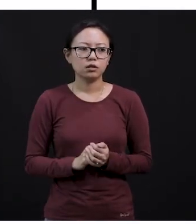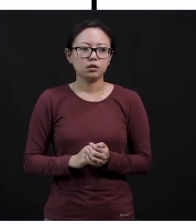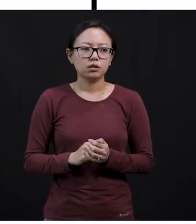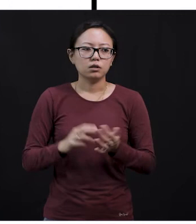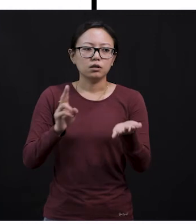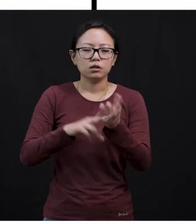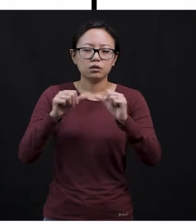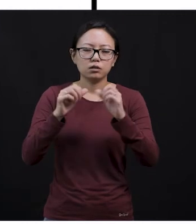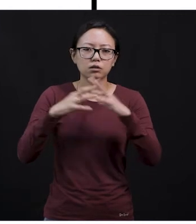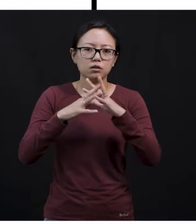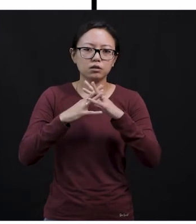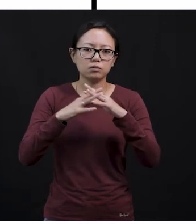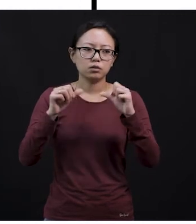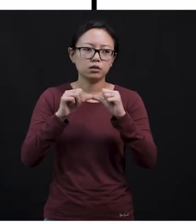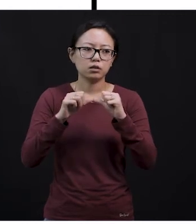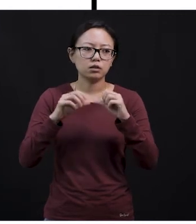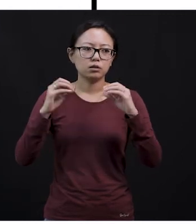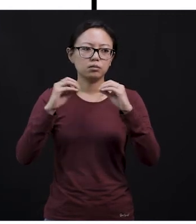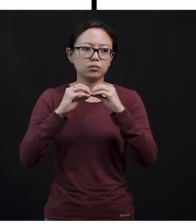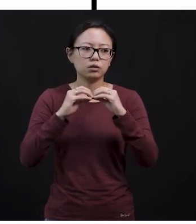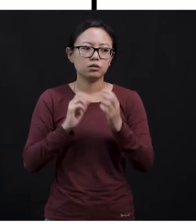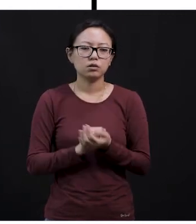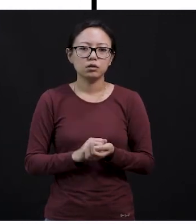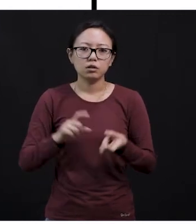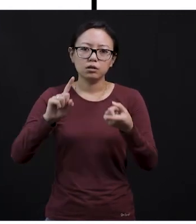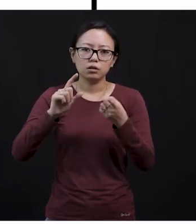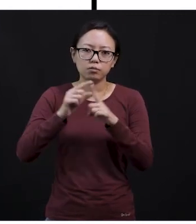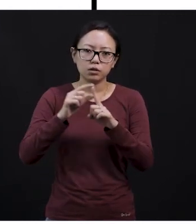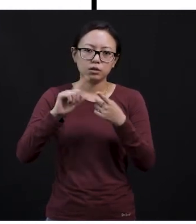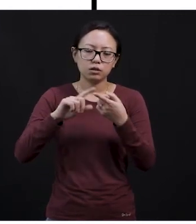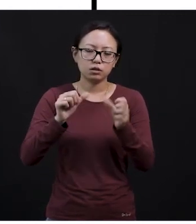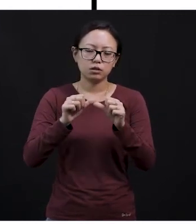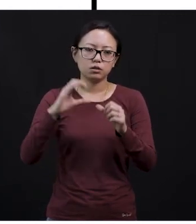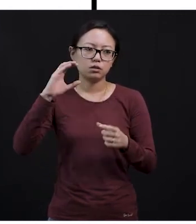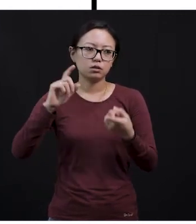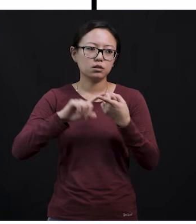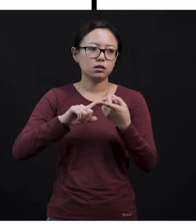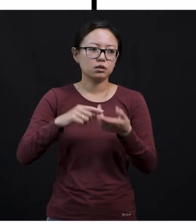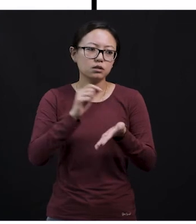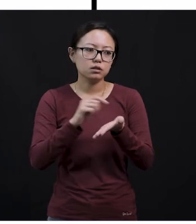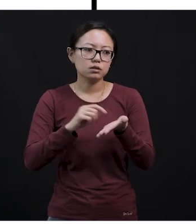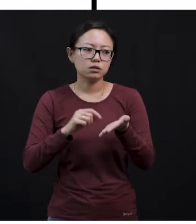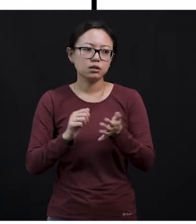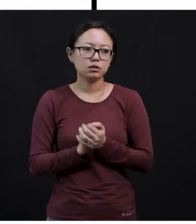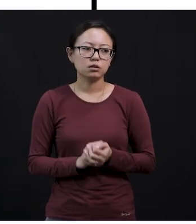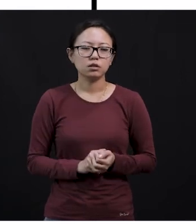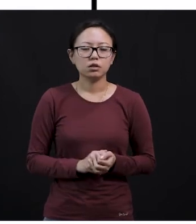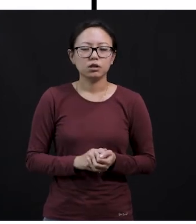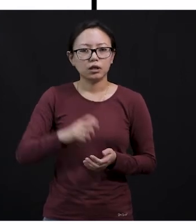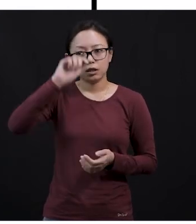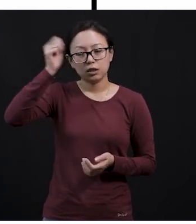this restored, according to this treaty, it restored the English all their privilege, especially for the